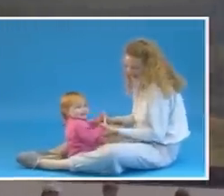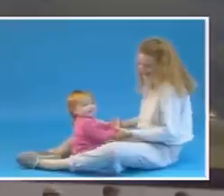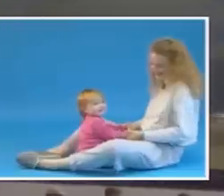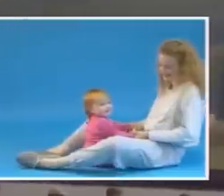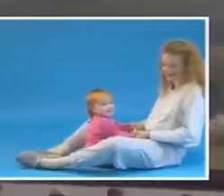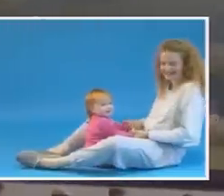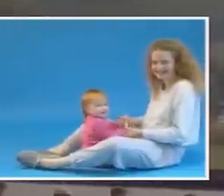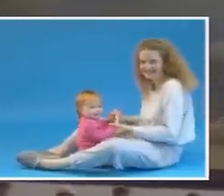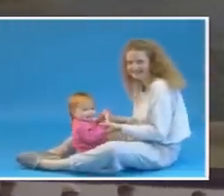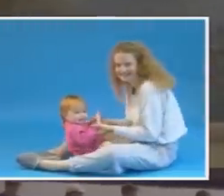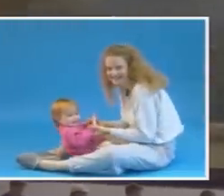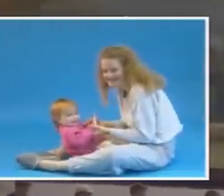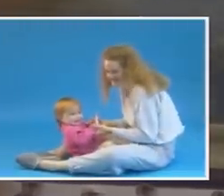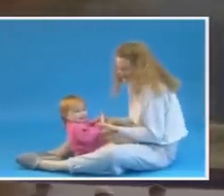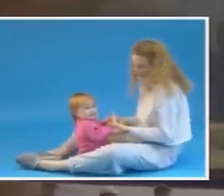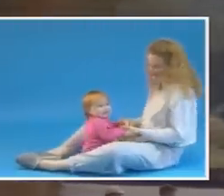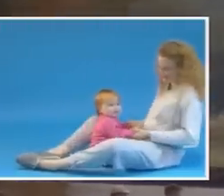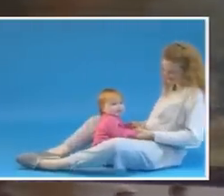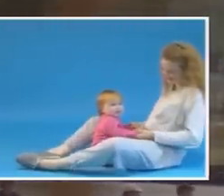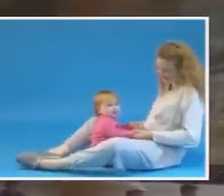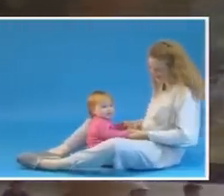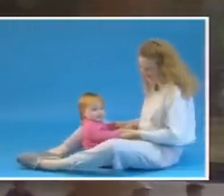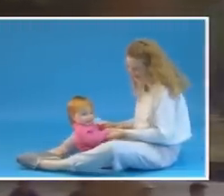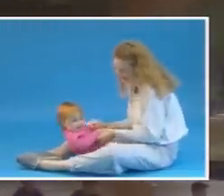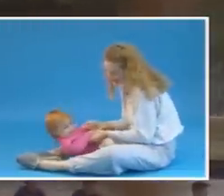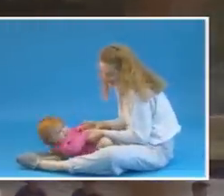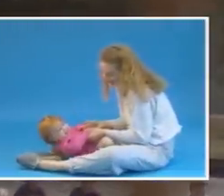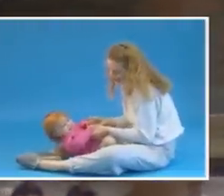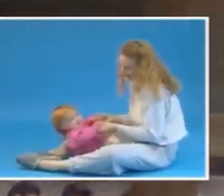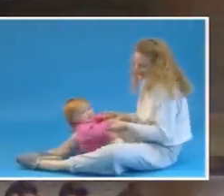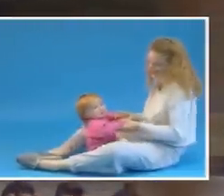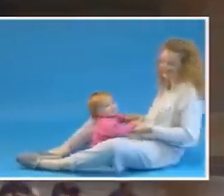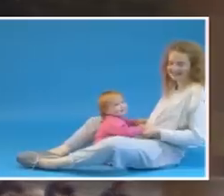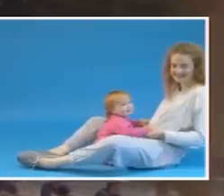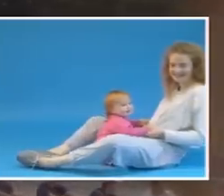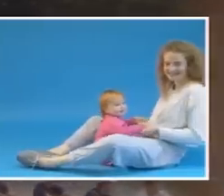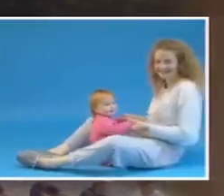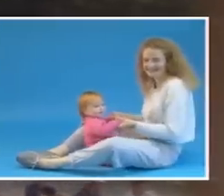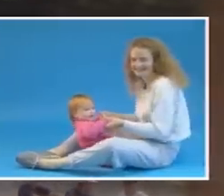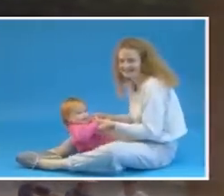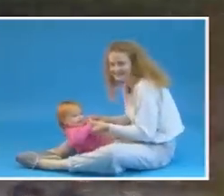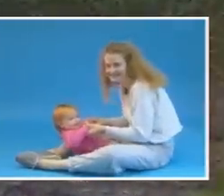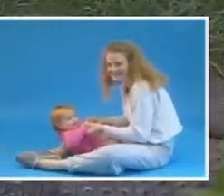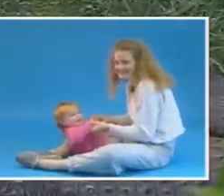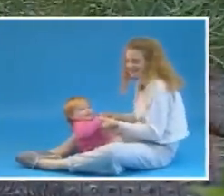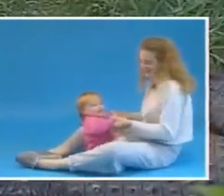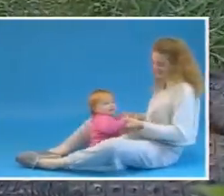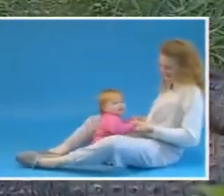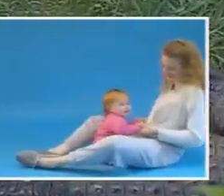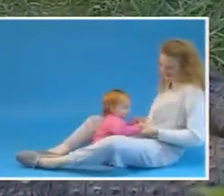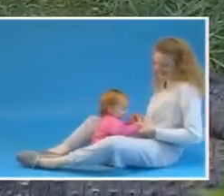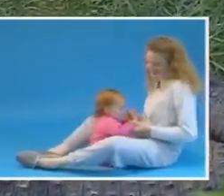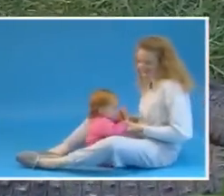but a dream. Row, row, row your boat gently down the stream. If you see